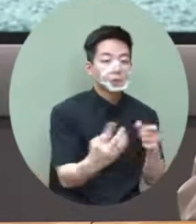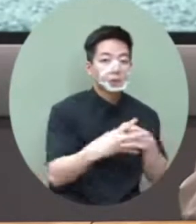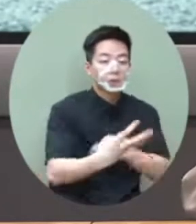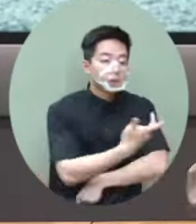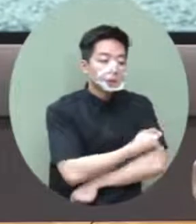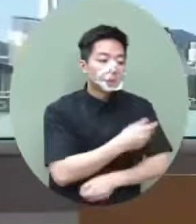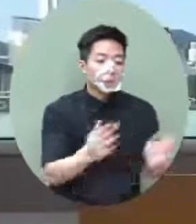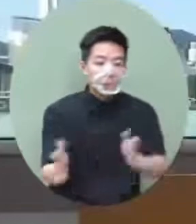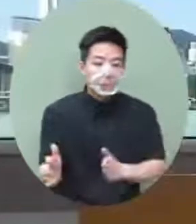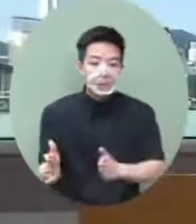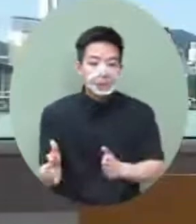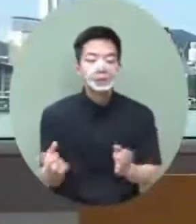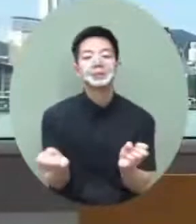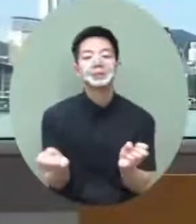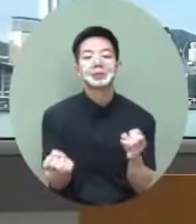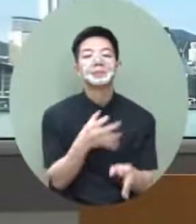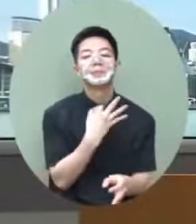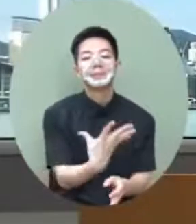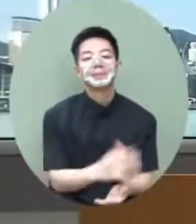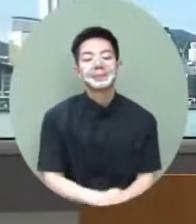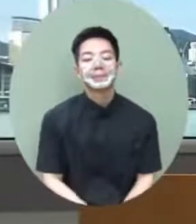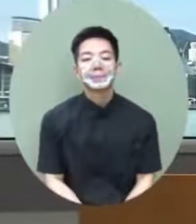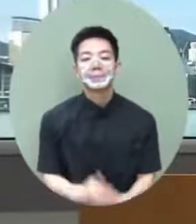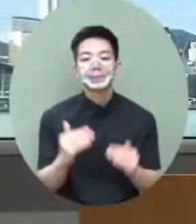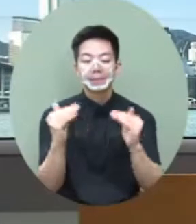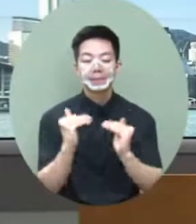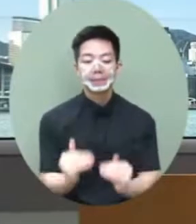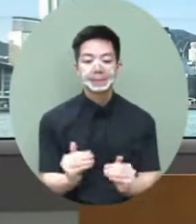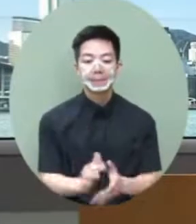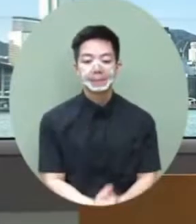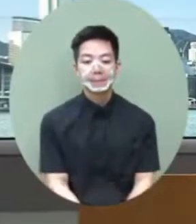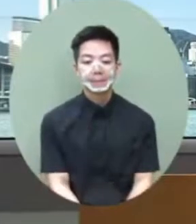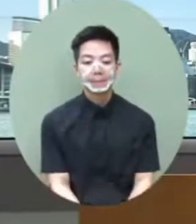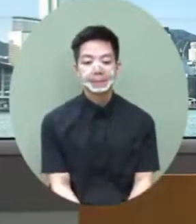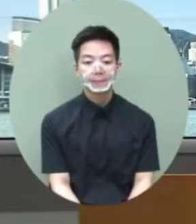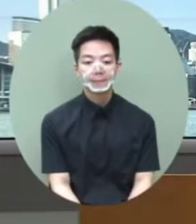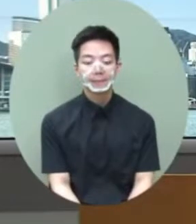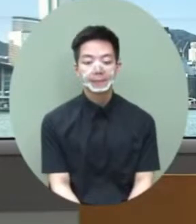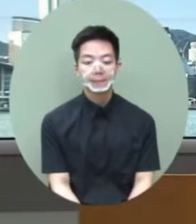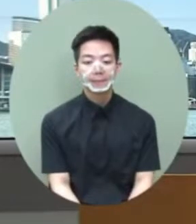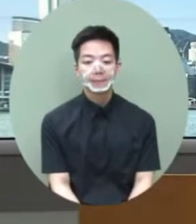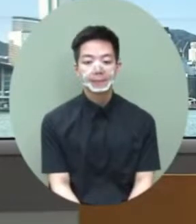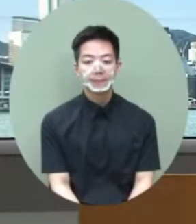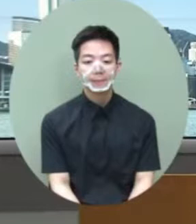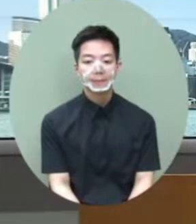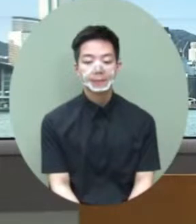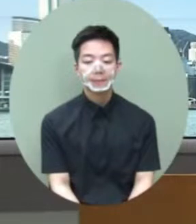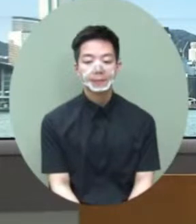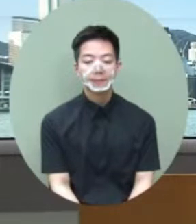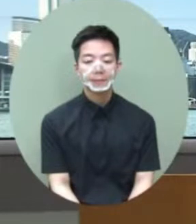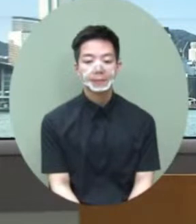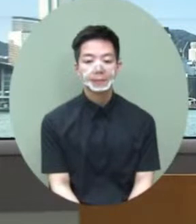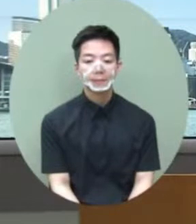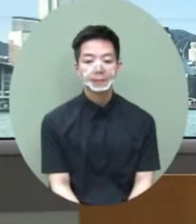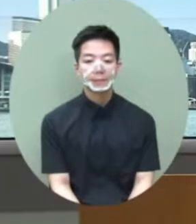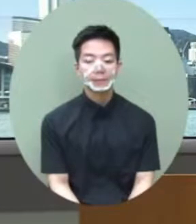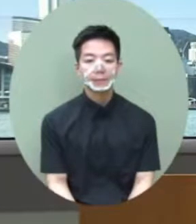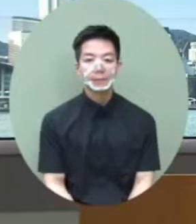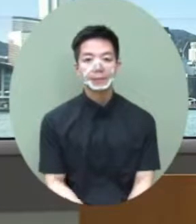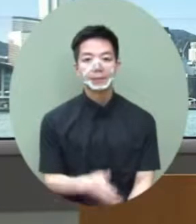has not yet discussed the fourth jab for the general public. Next question, this lady here.